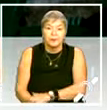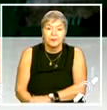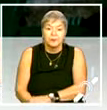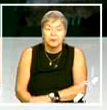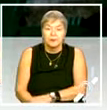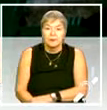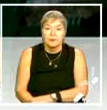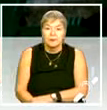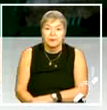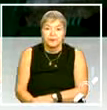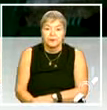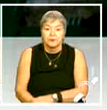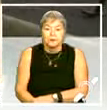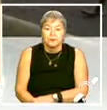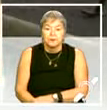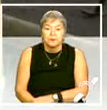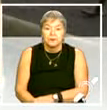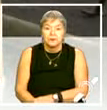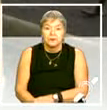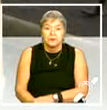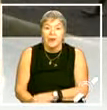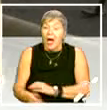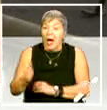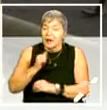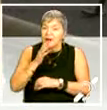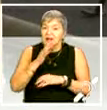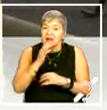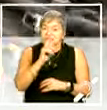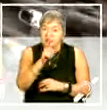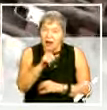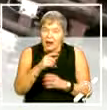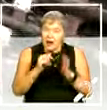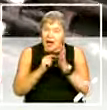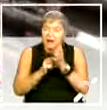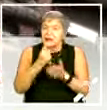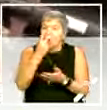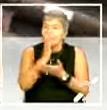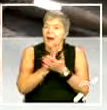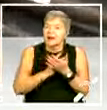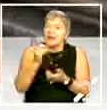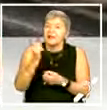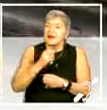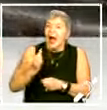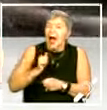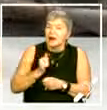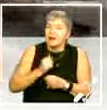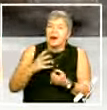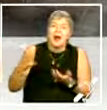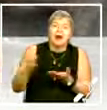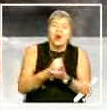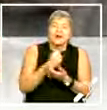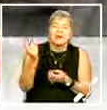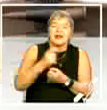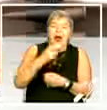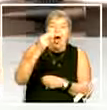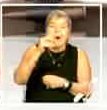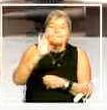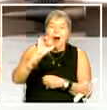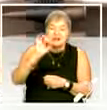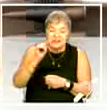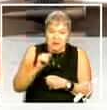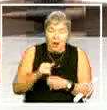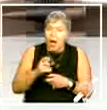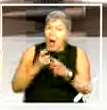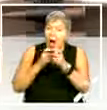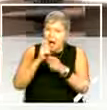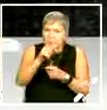diplomacy with our partners in the region. Armata israeliană a prezentat o parte din armele capturate de la teroriștii Hamas. Astfel de